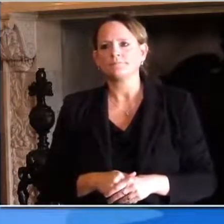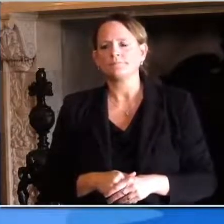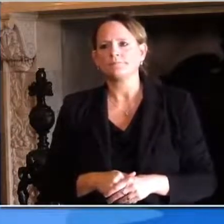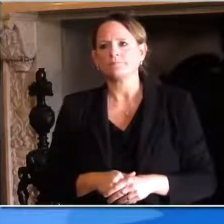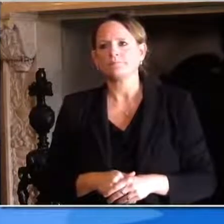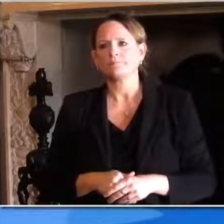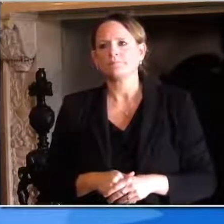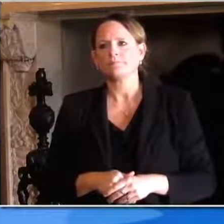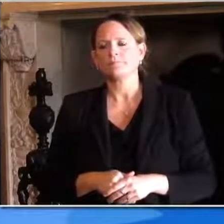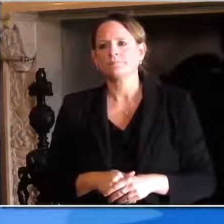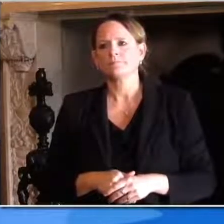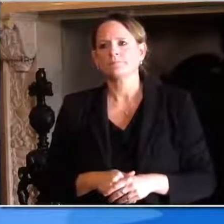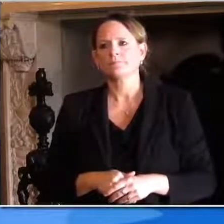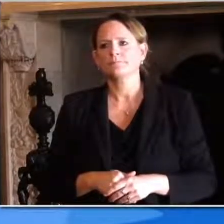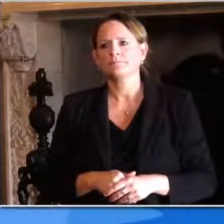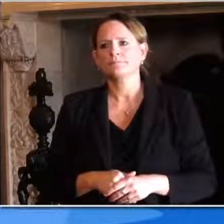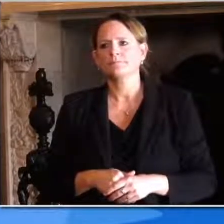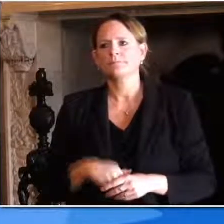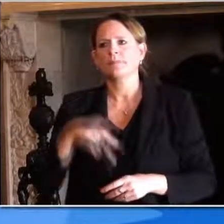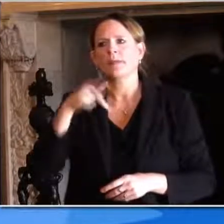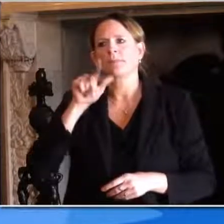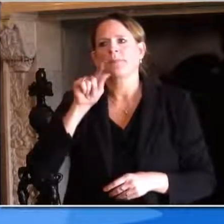Prestegaard from the Platteville Journal. Steve?